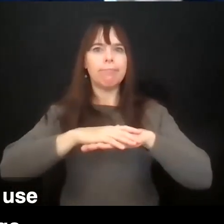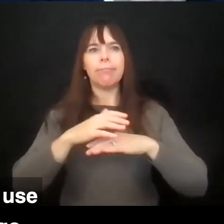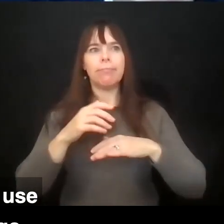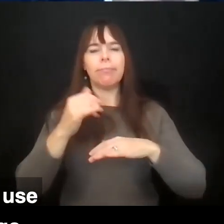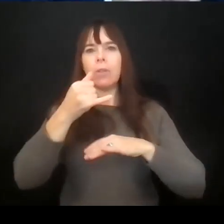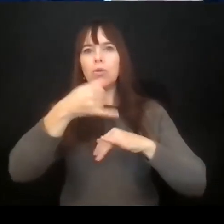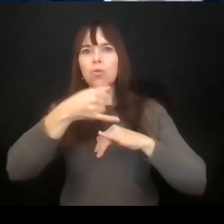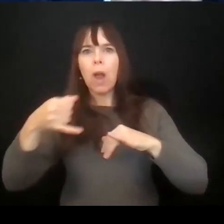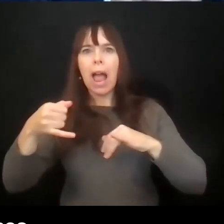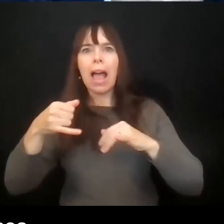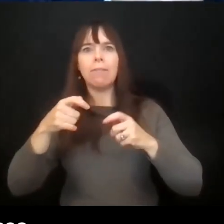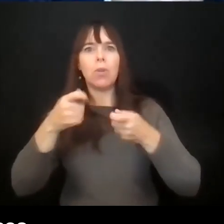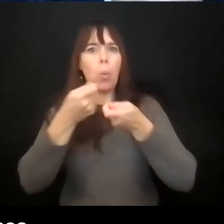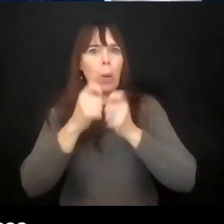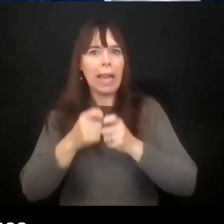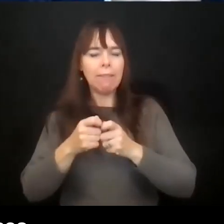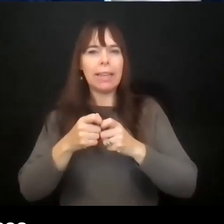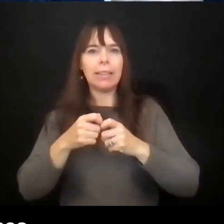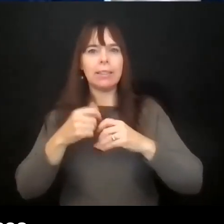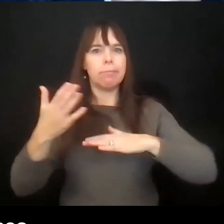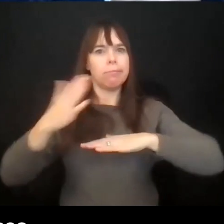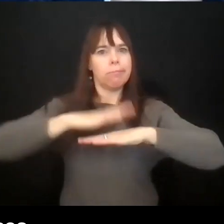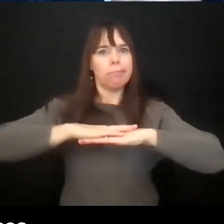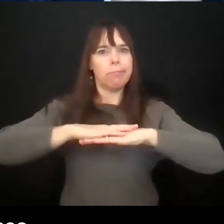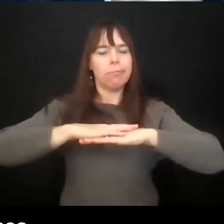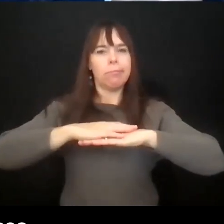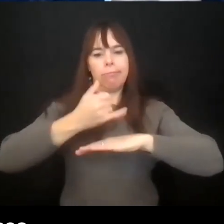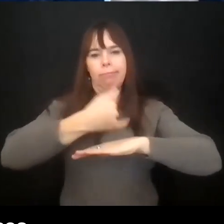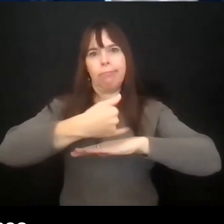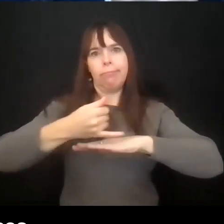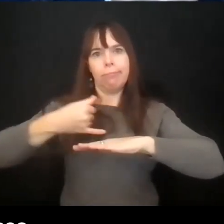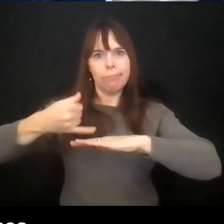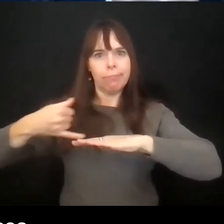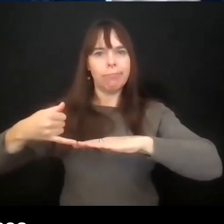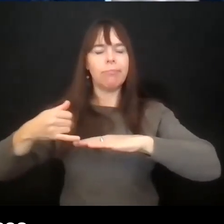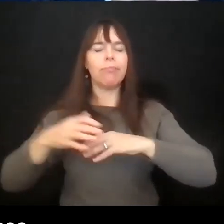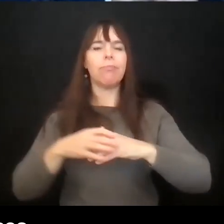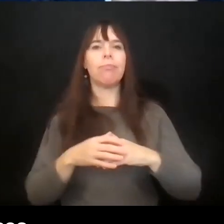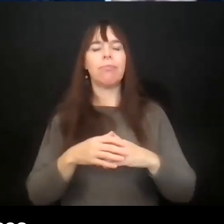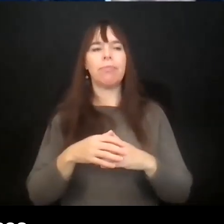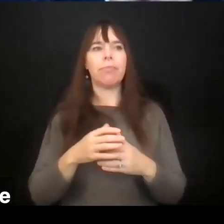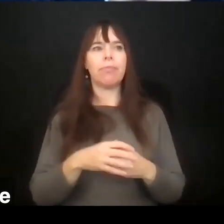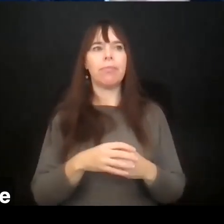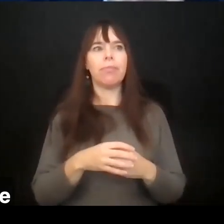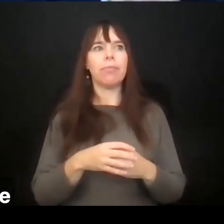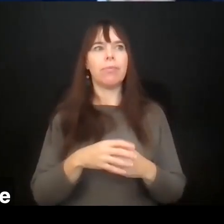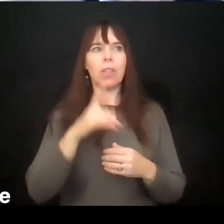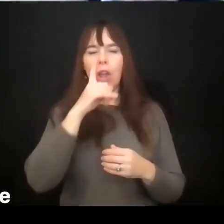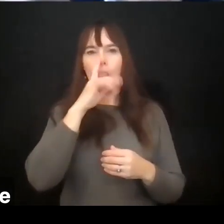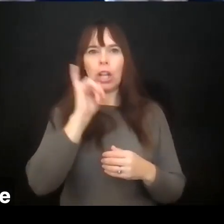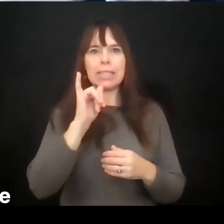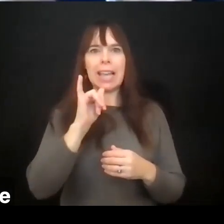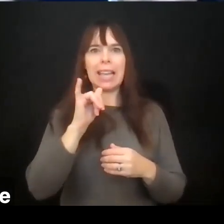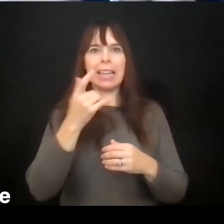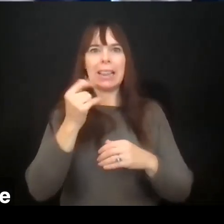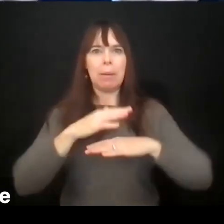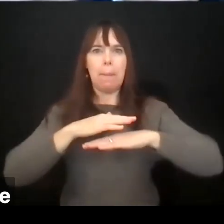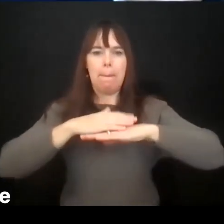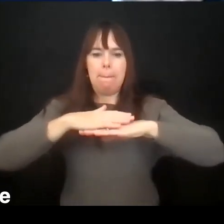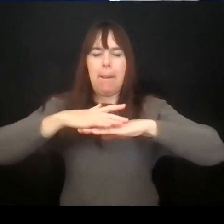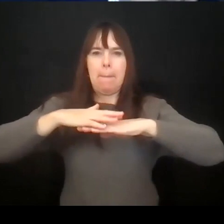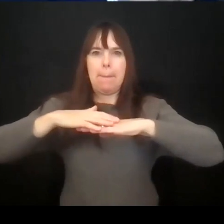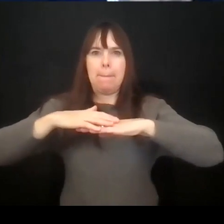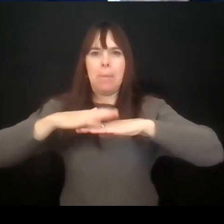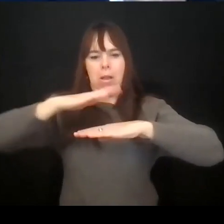strip weavings in some of these pieces that look like they're slightly